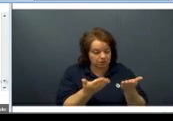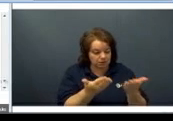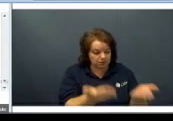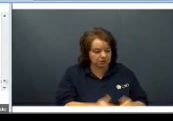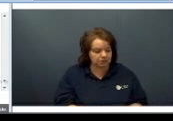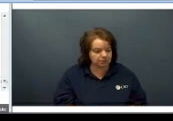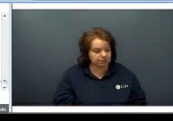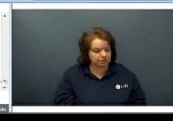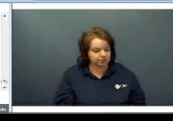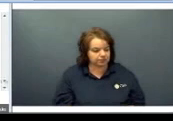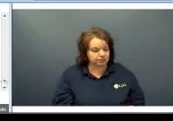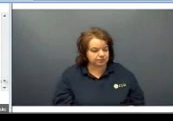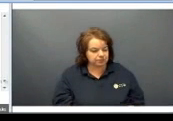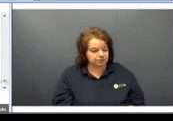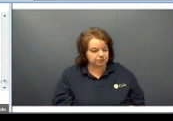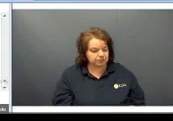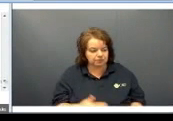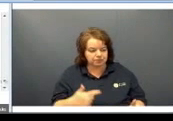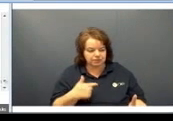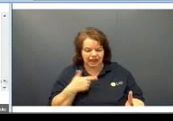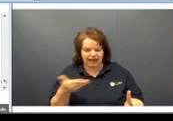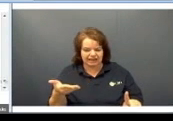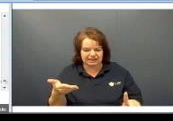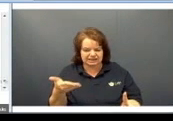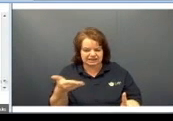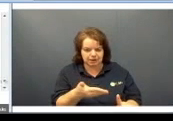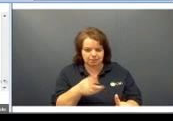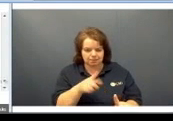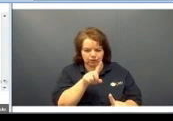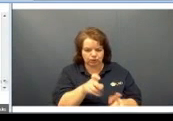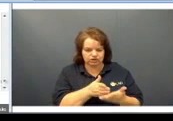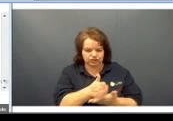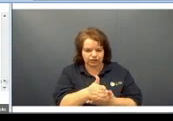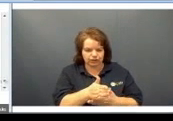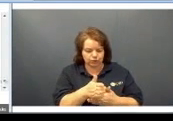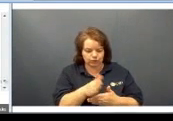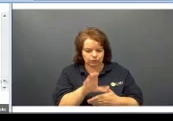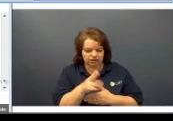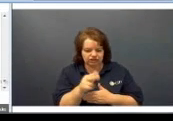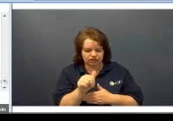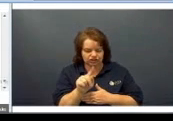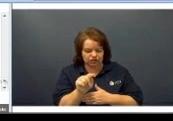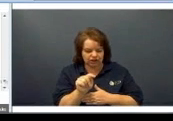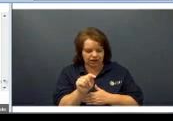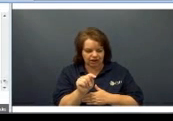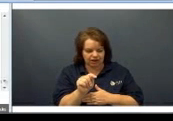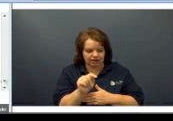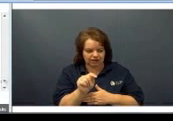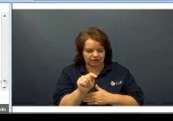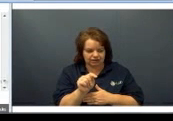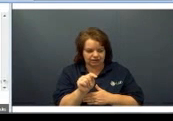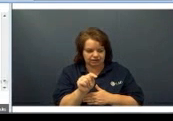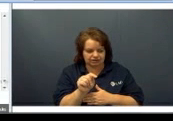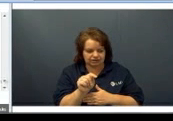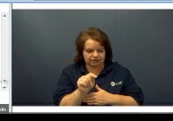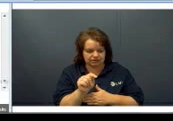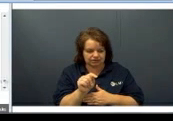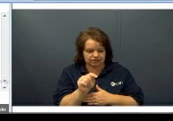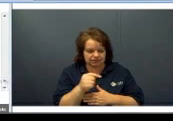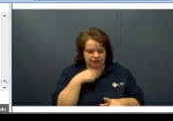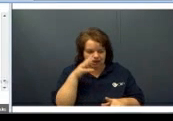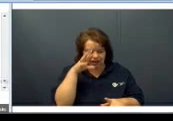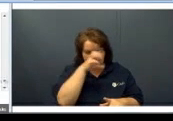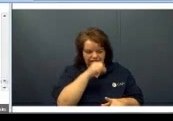Teresa, your line is now open. Hi. I submitted my question through chat, and I